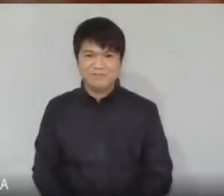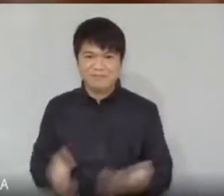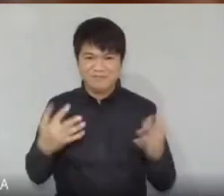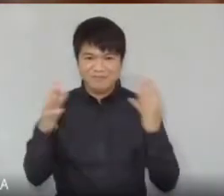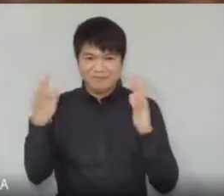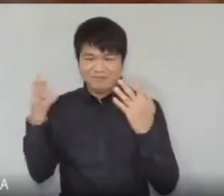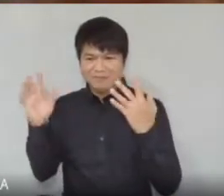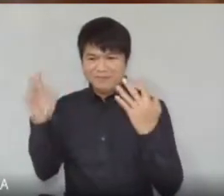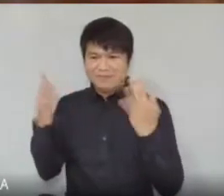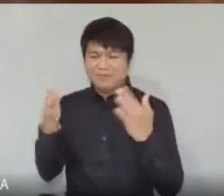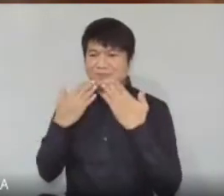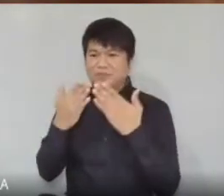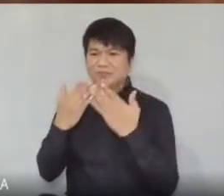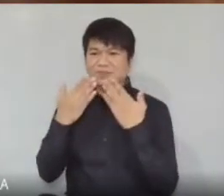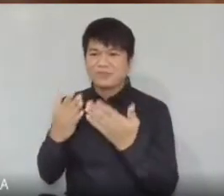Manila. And